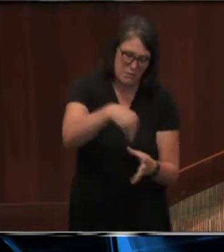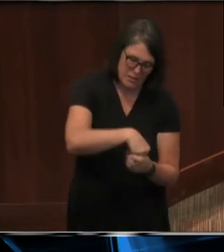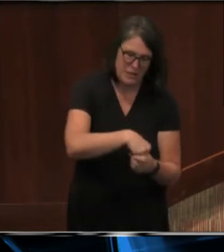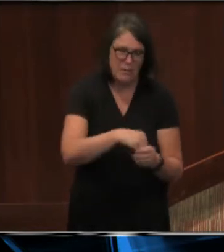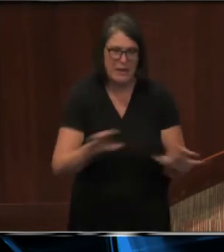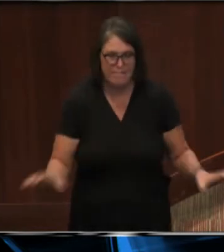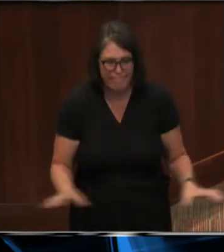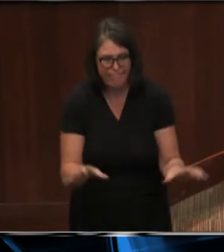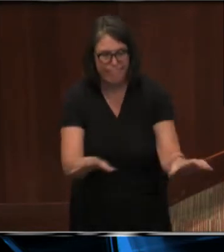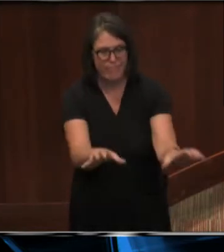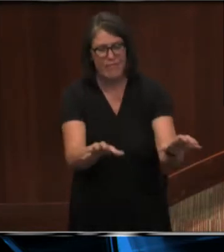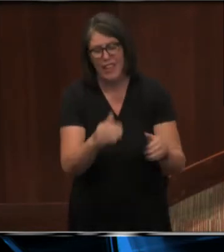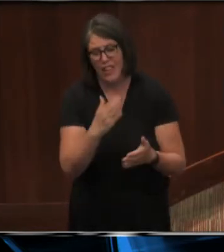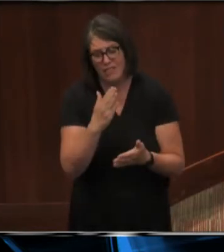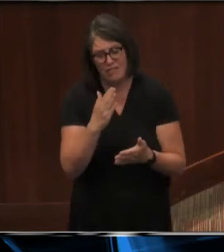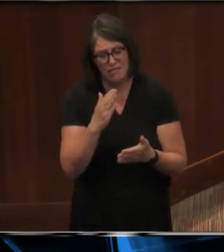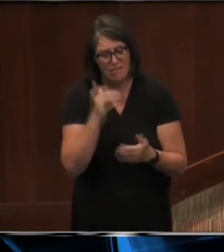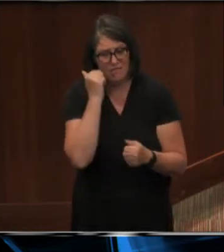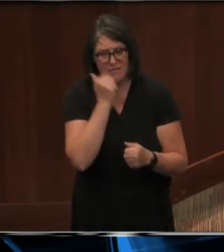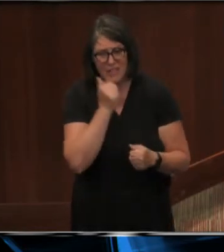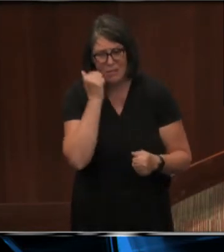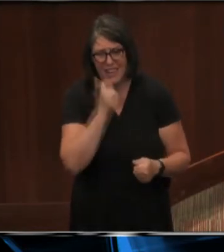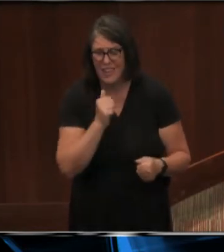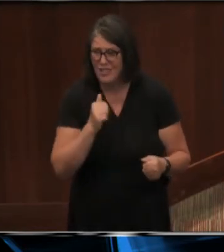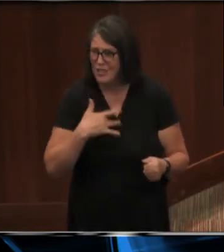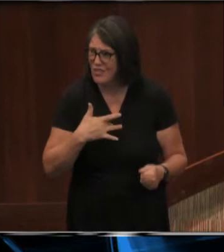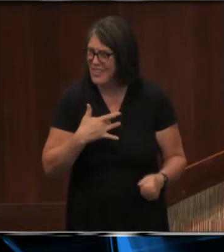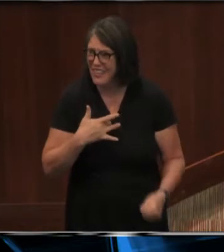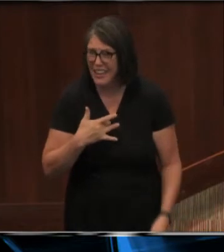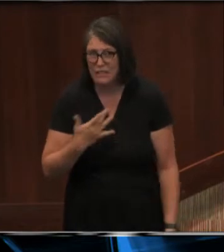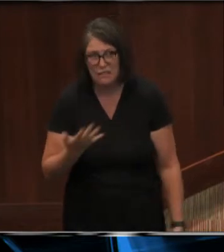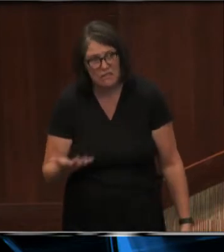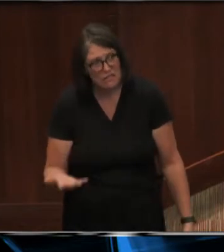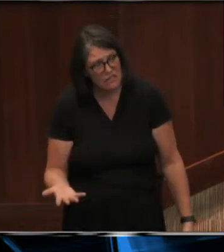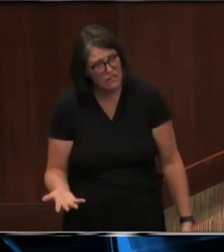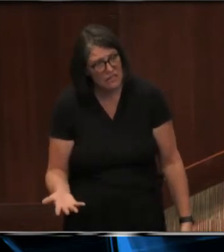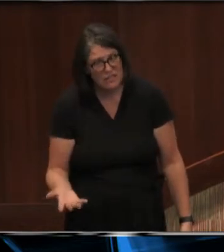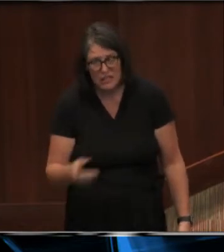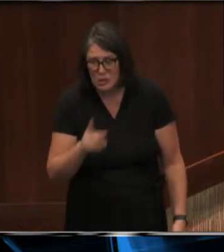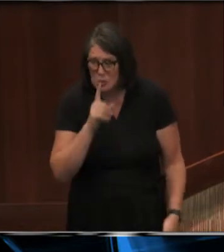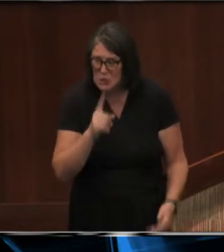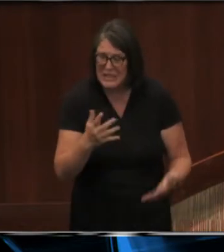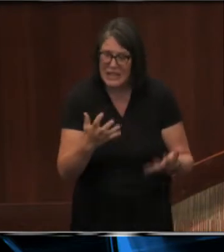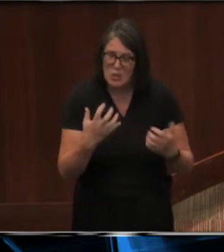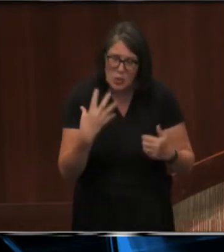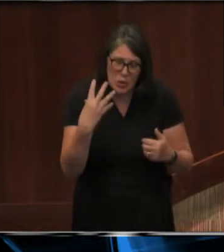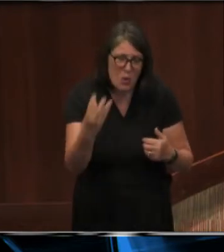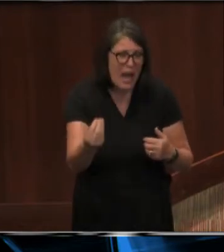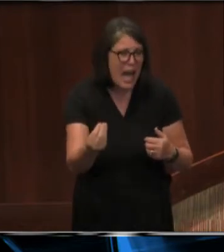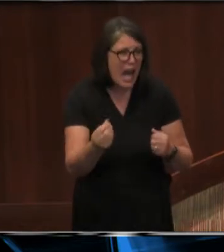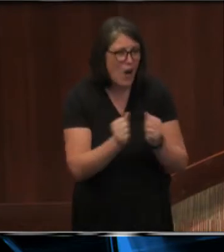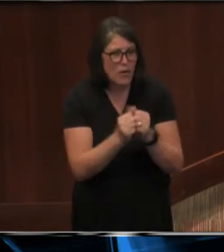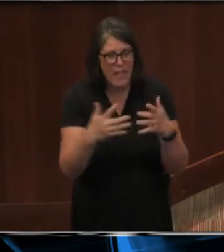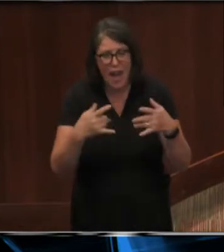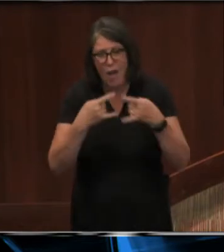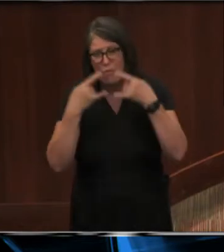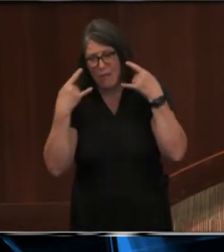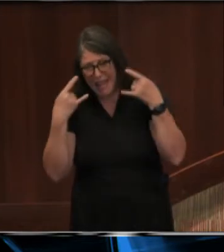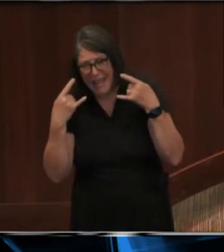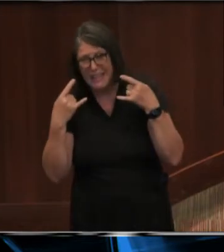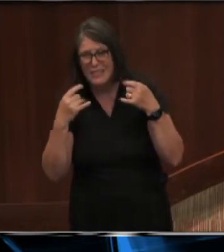that there are some days that, you just go, seriously, I would just really like to go out without thinking about whether I picked up my